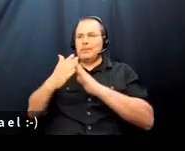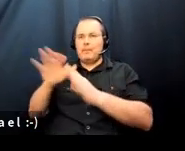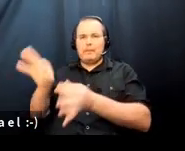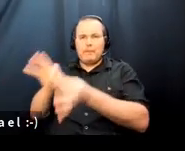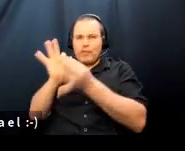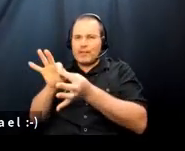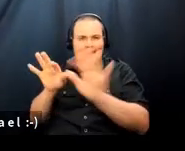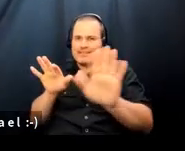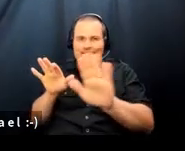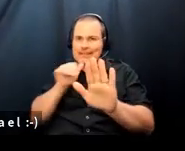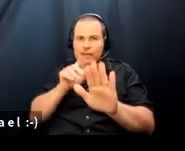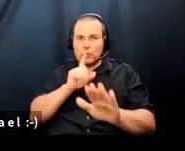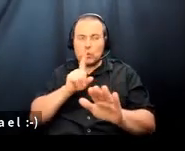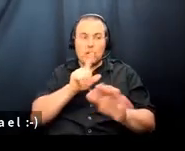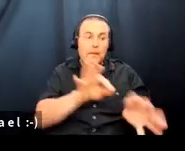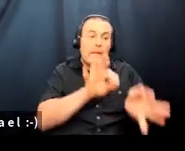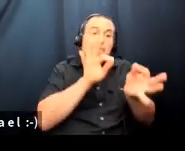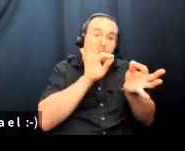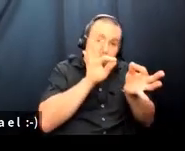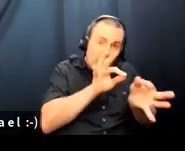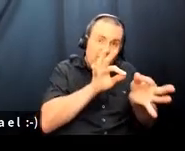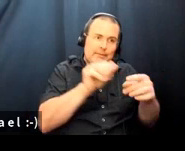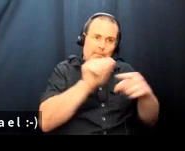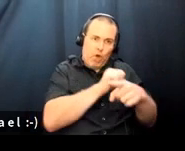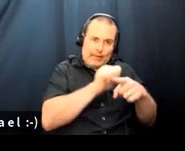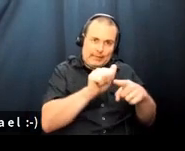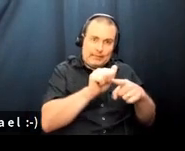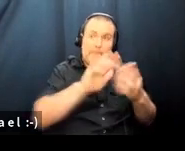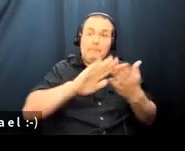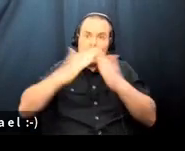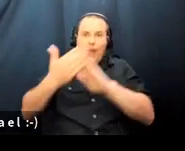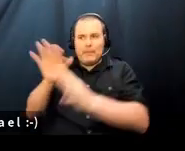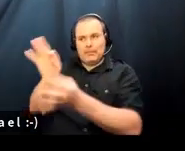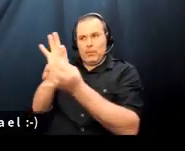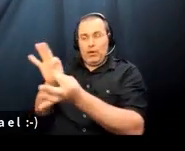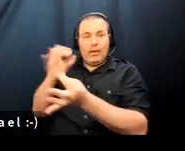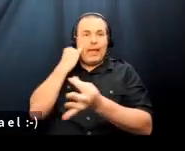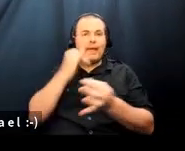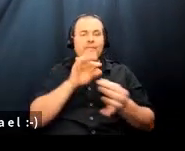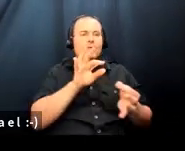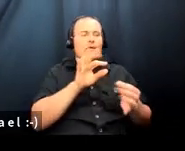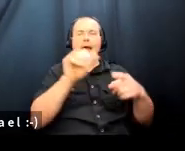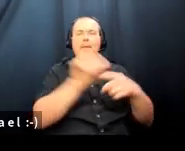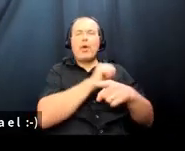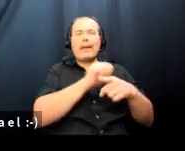perfect practice that makes perfect. If I practice it wrong, it doesn't make